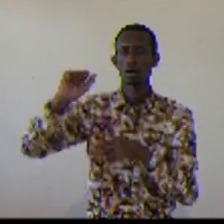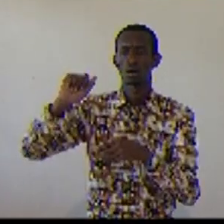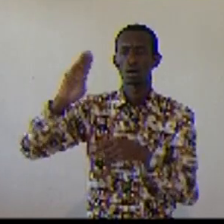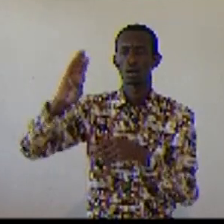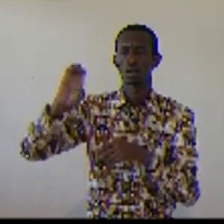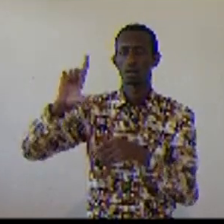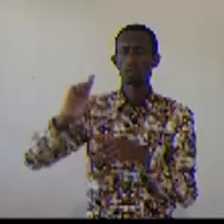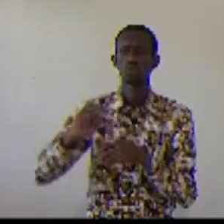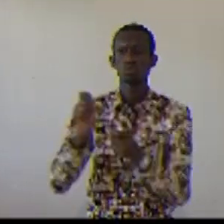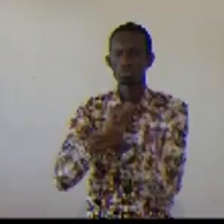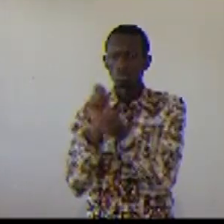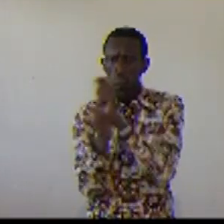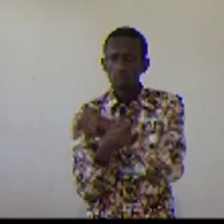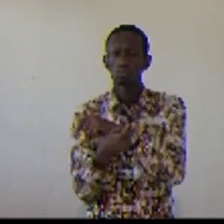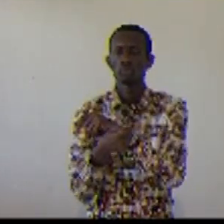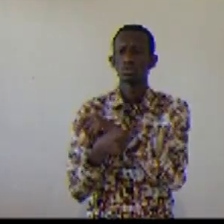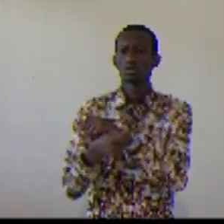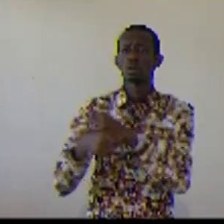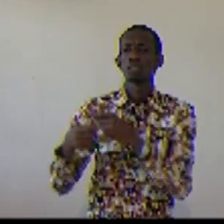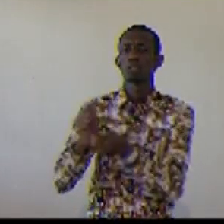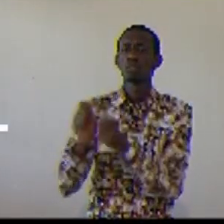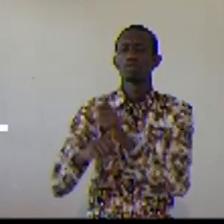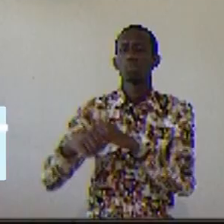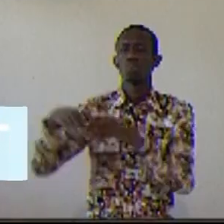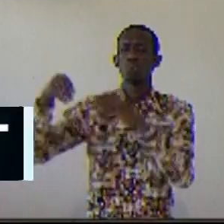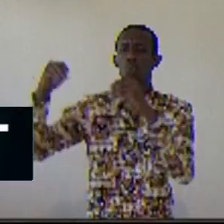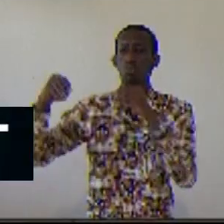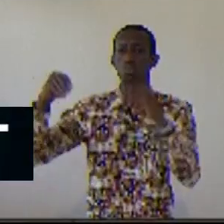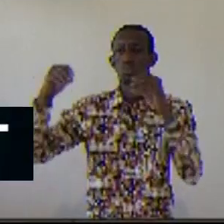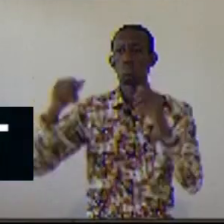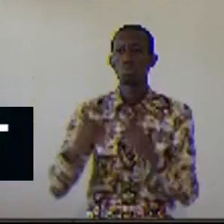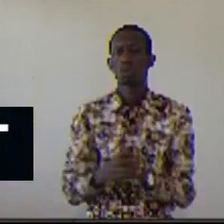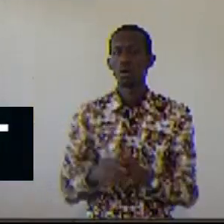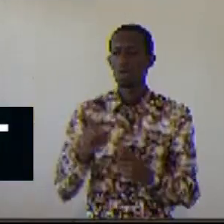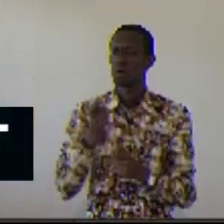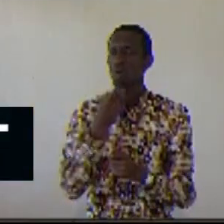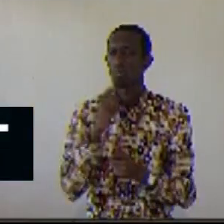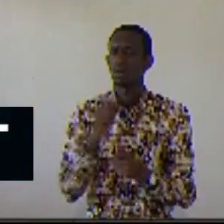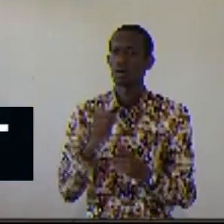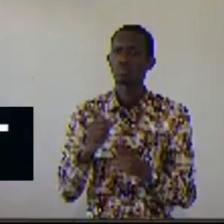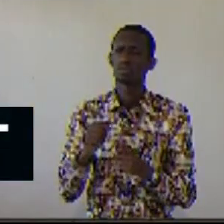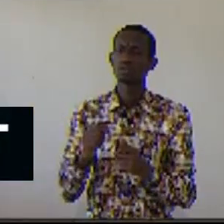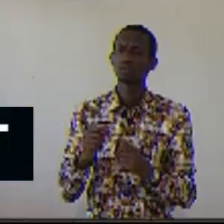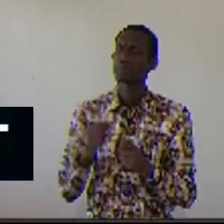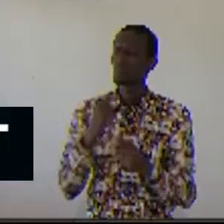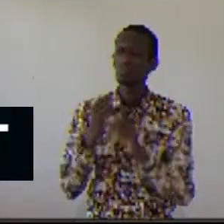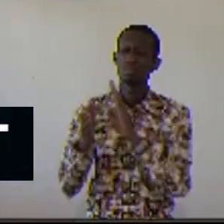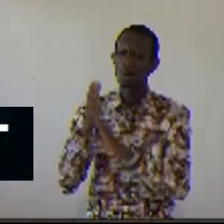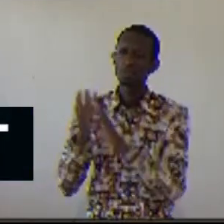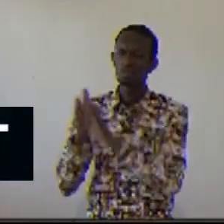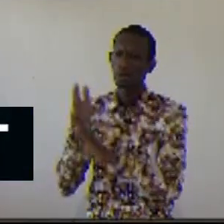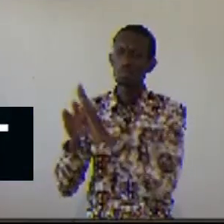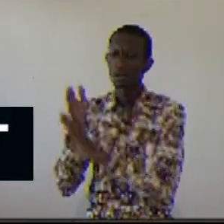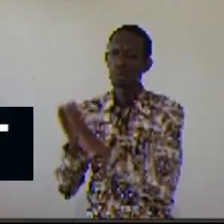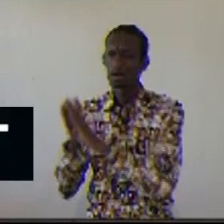from the ribbon to powder. So that means this must be at least take place faster and